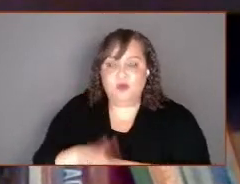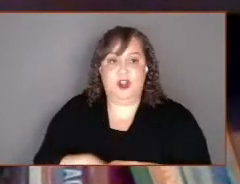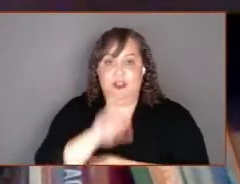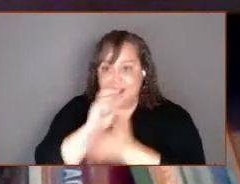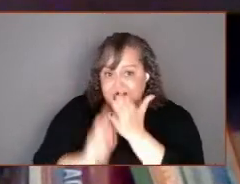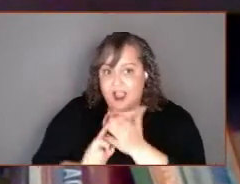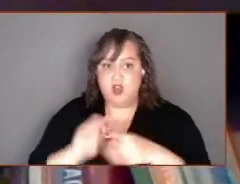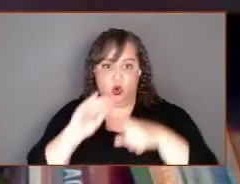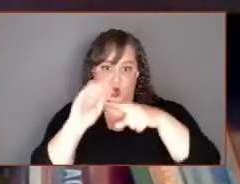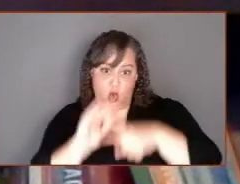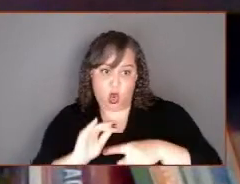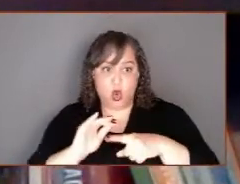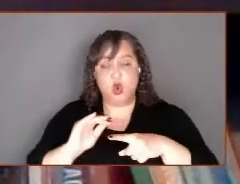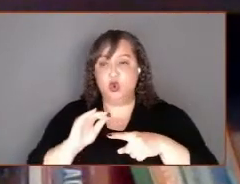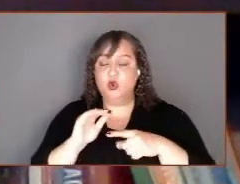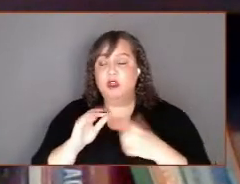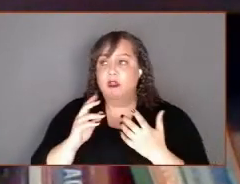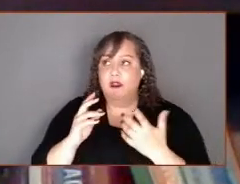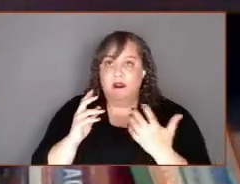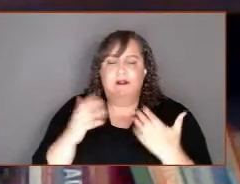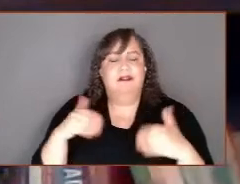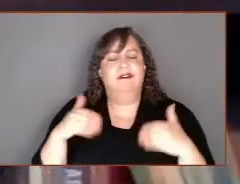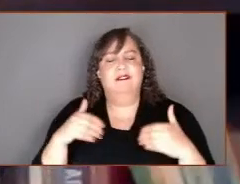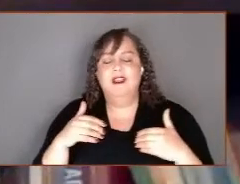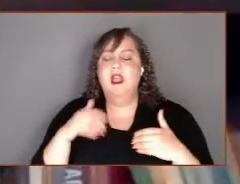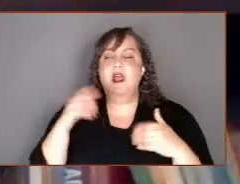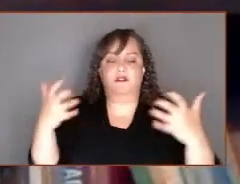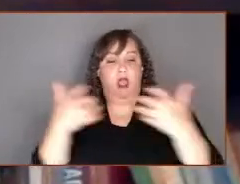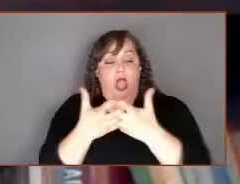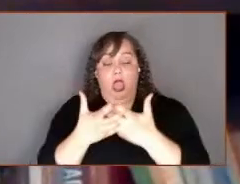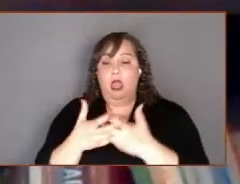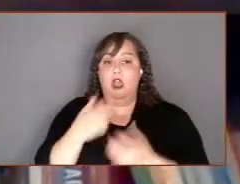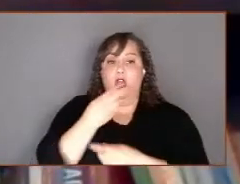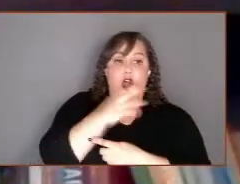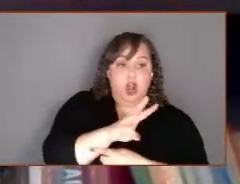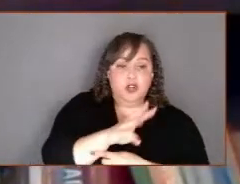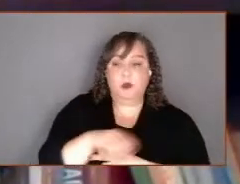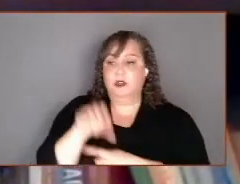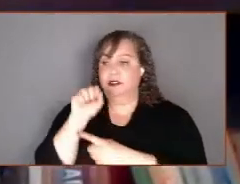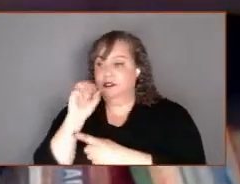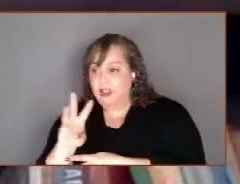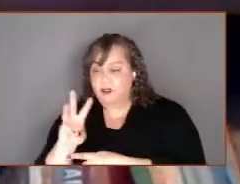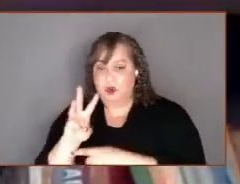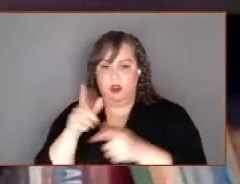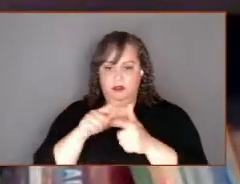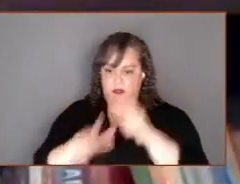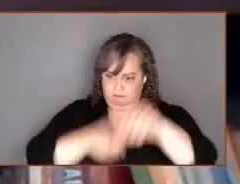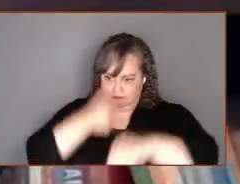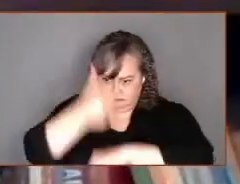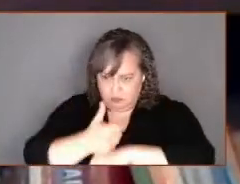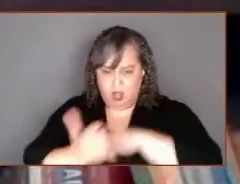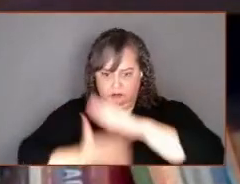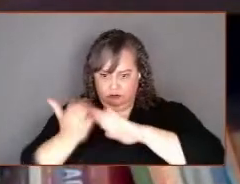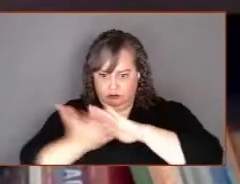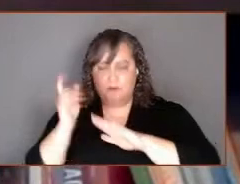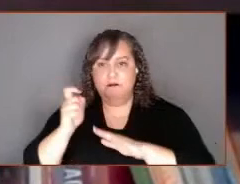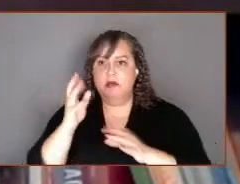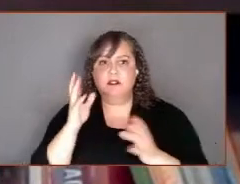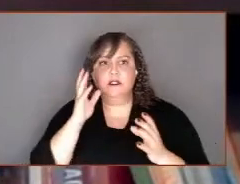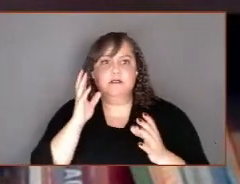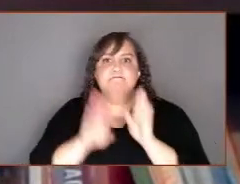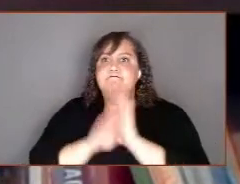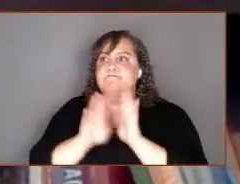put all of that together, hardware and software, and they put it out there, and then they run it. They have to come up with procedures, they have to communicate,